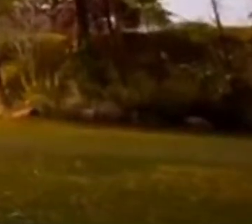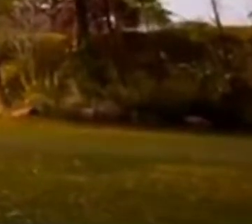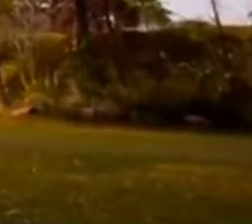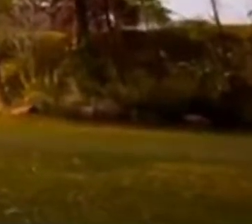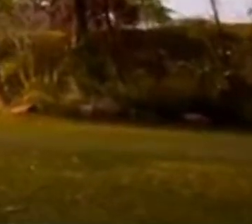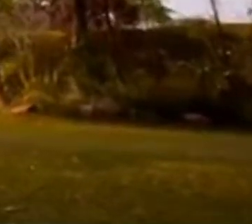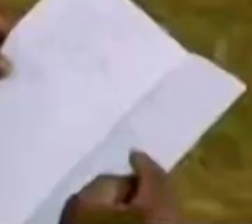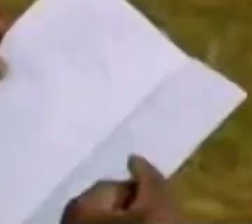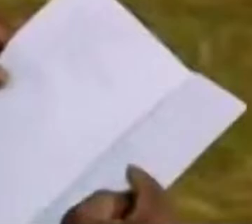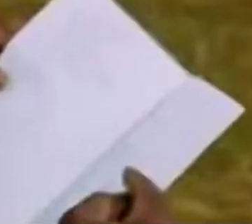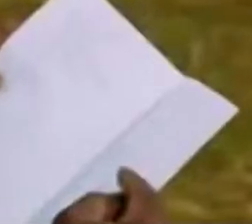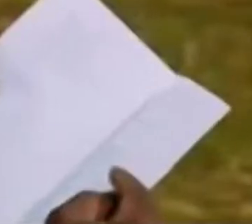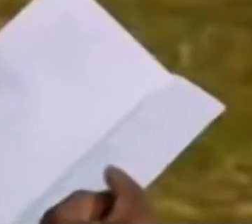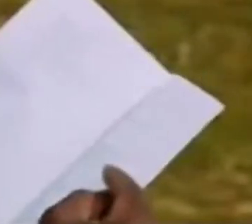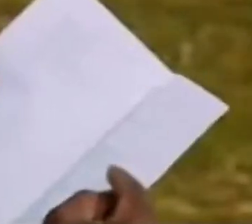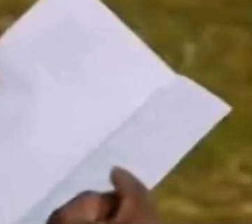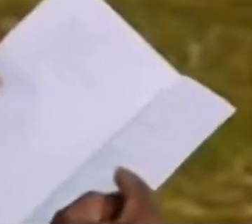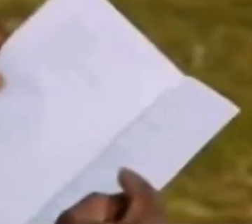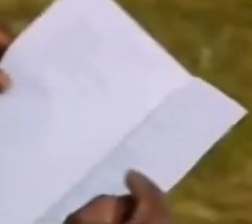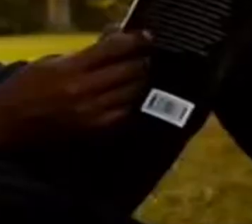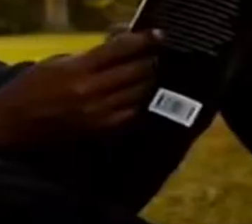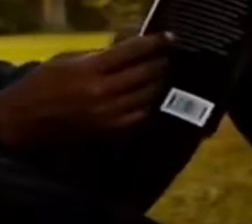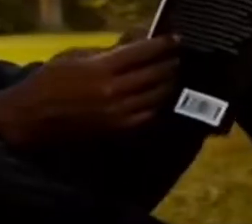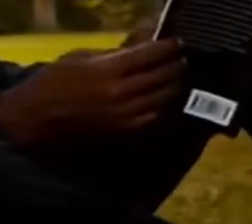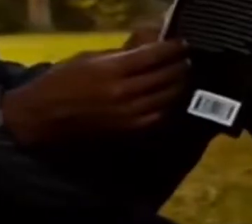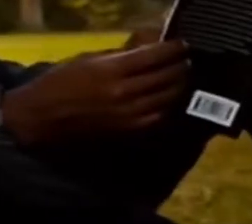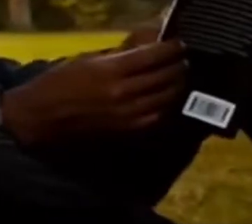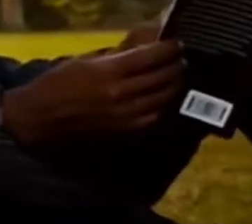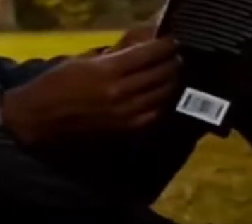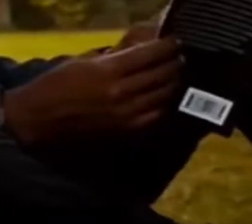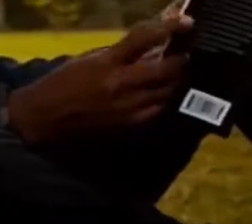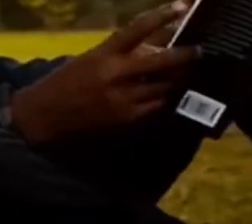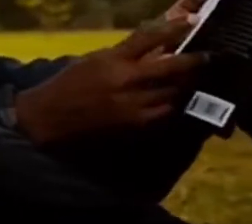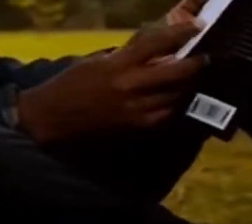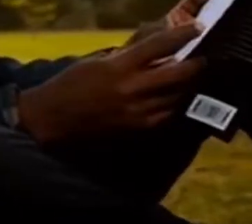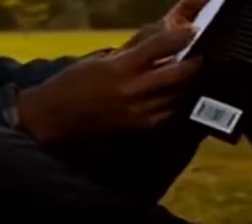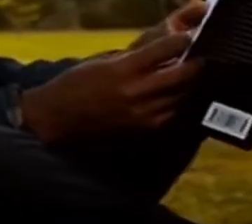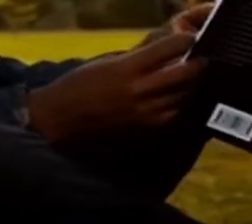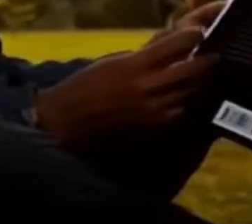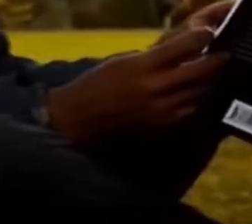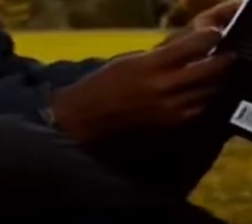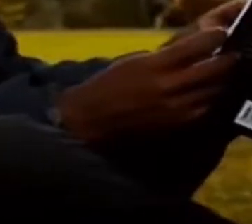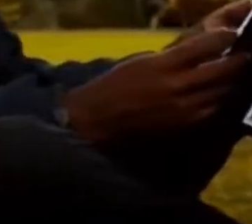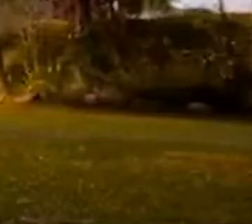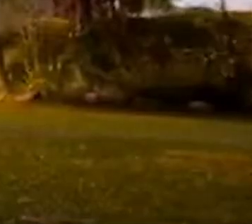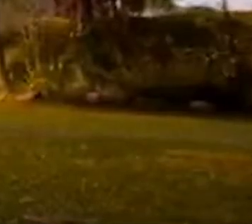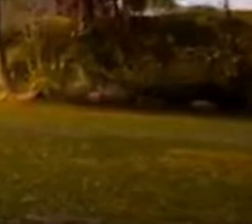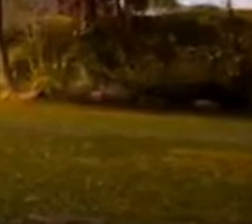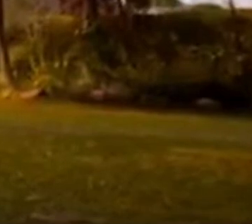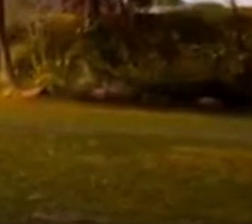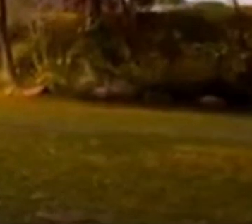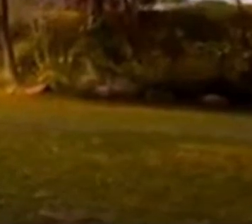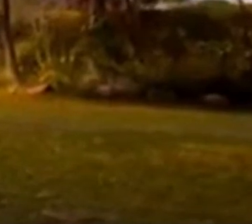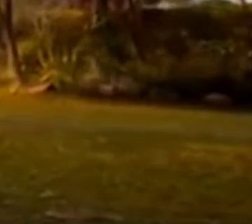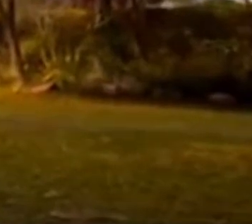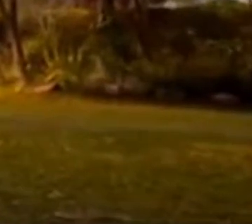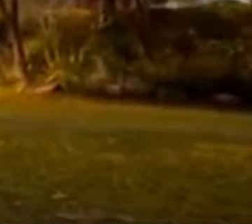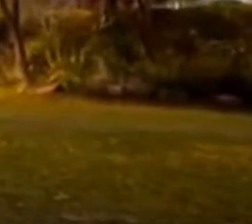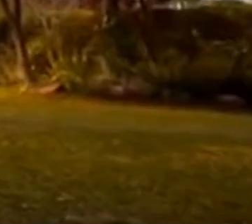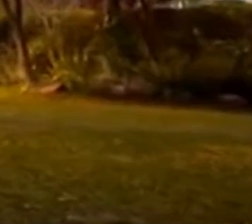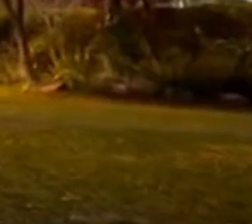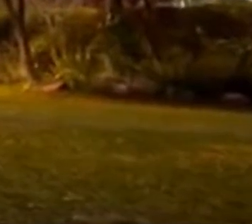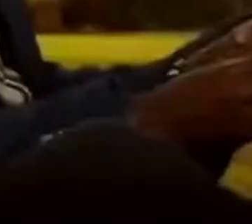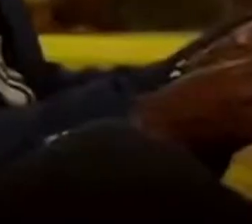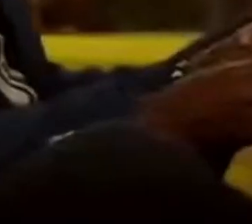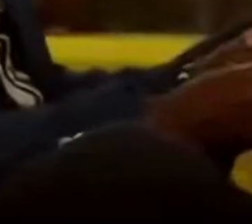Is your time better than us? Yes, at least walikuwa internet. Can you rhyme better than us? Kasukete after Can you raise tournament. the bar like we did? Oh, mlema na